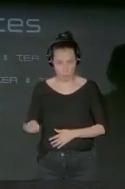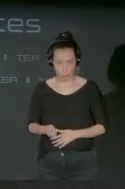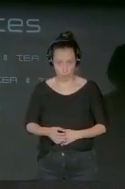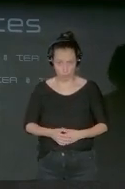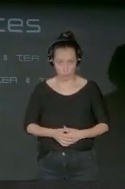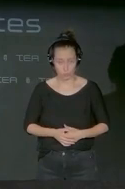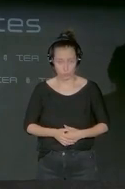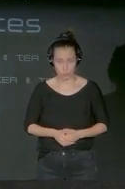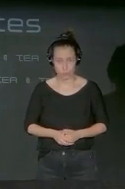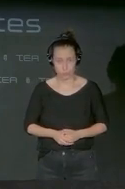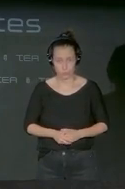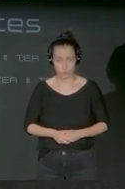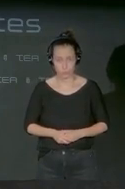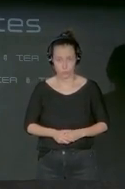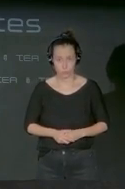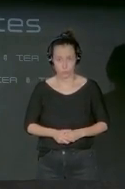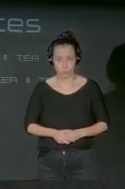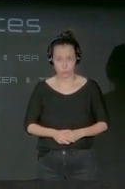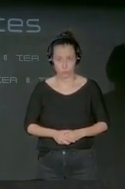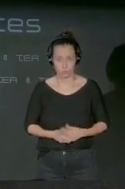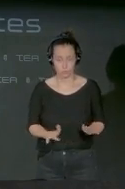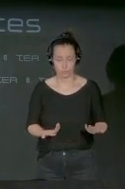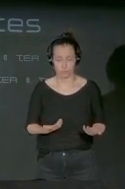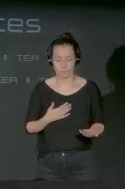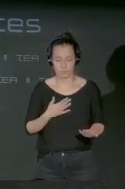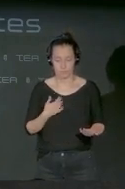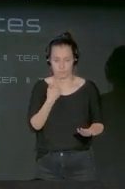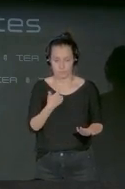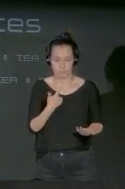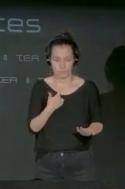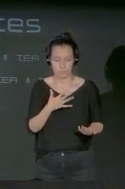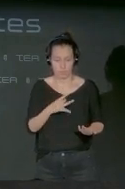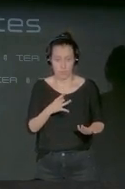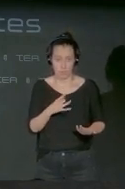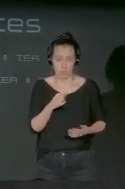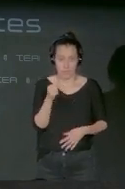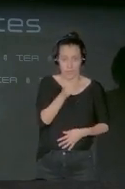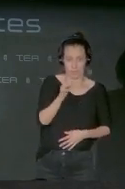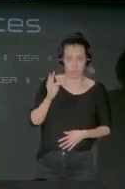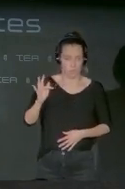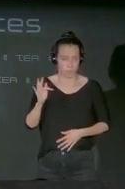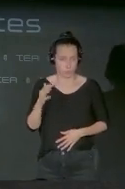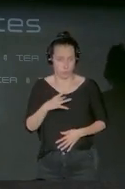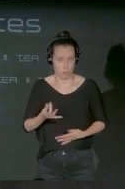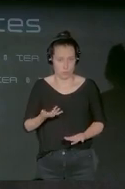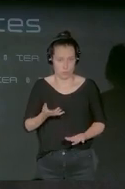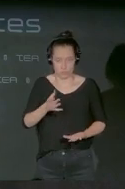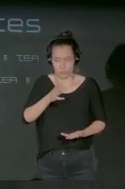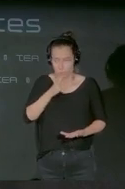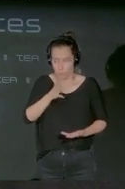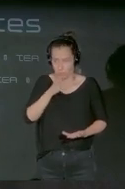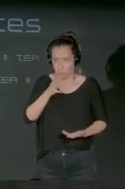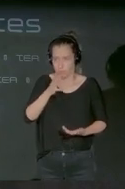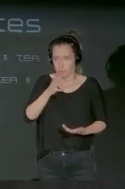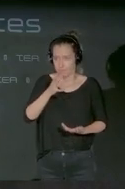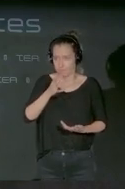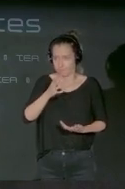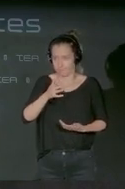two-sided coin, that we have diversity, we have dynamic, creative